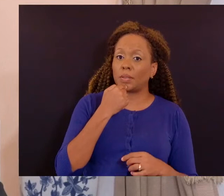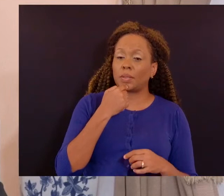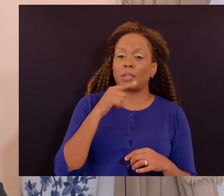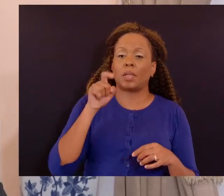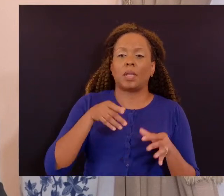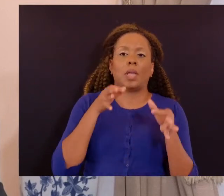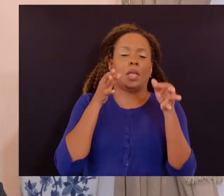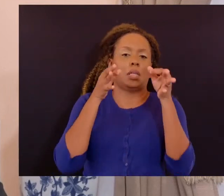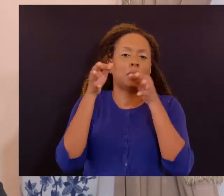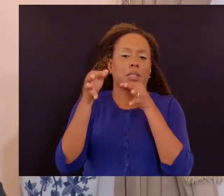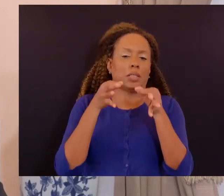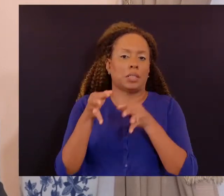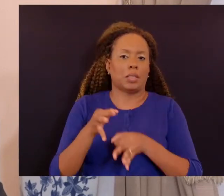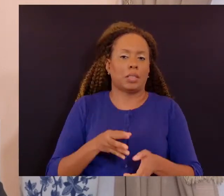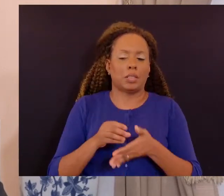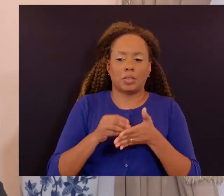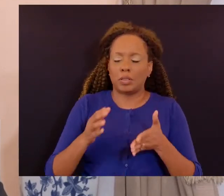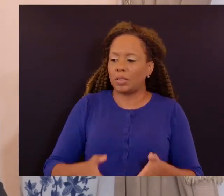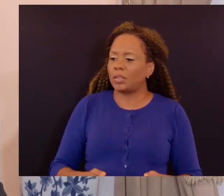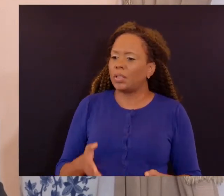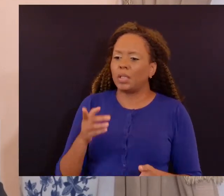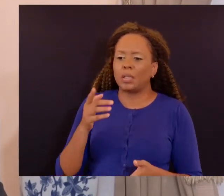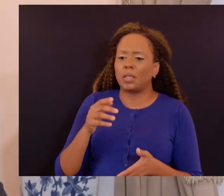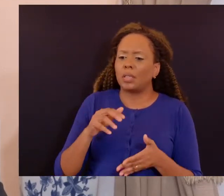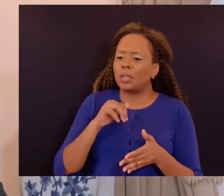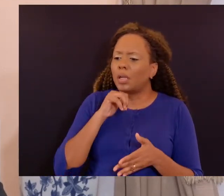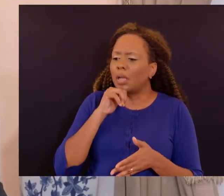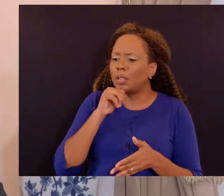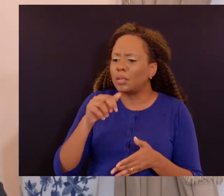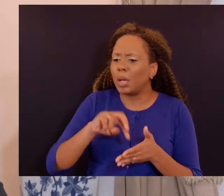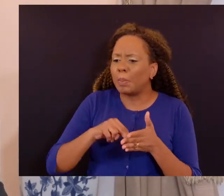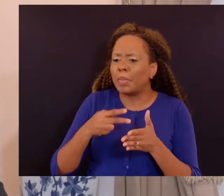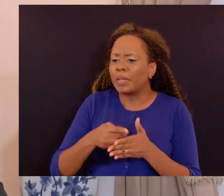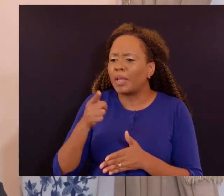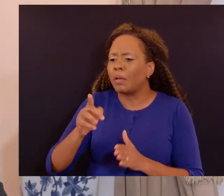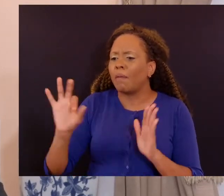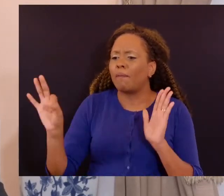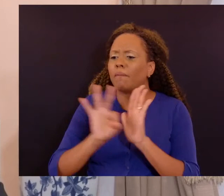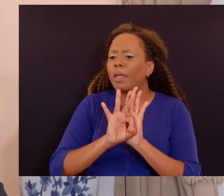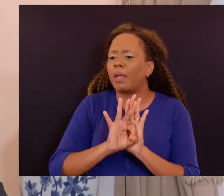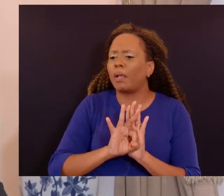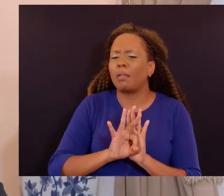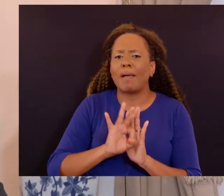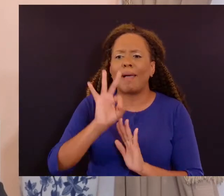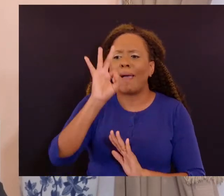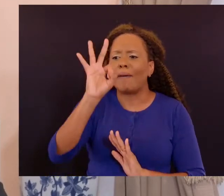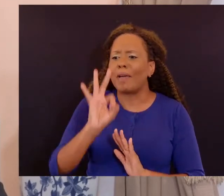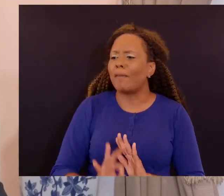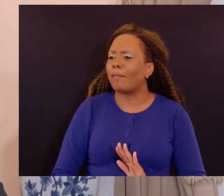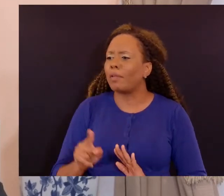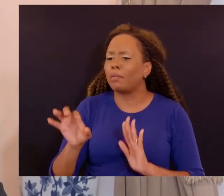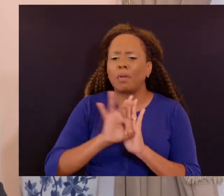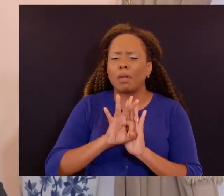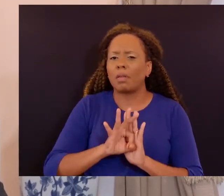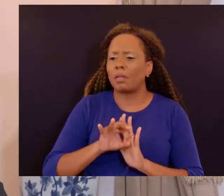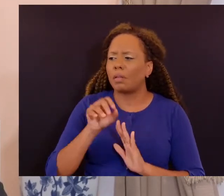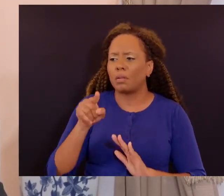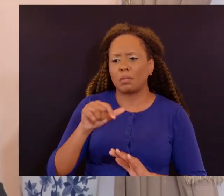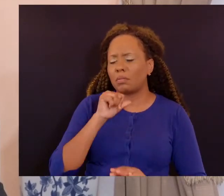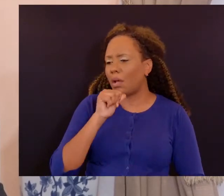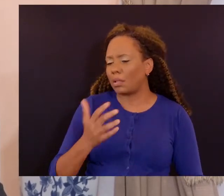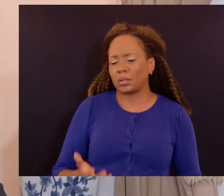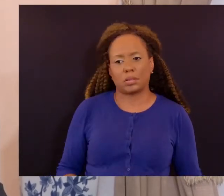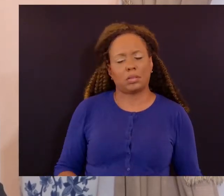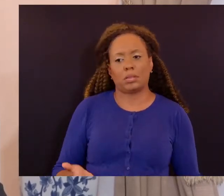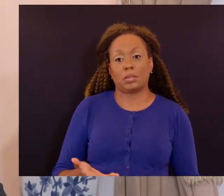explaining to our students they are not failures. This pandemic has been thrust upon us, and therefore we must allow them the opportunity, if they